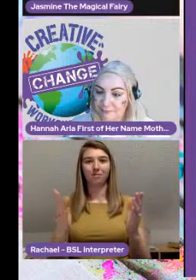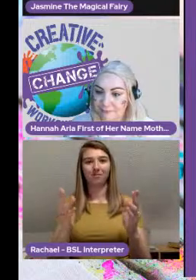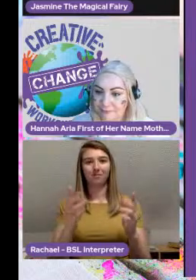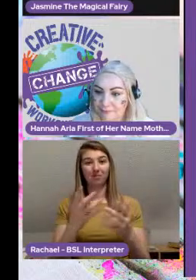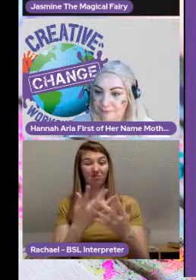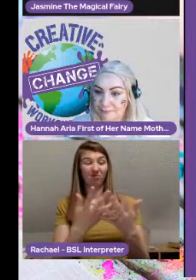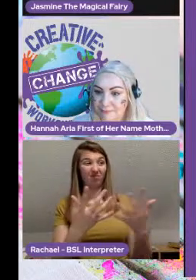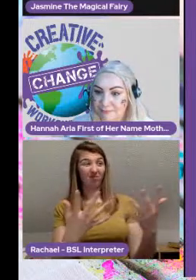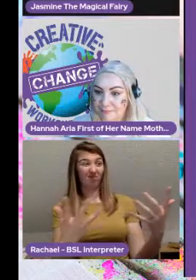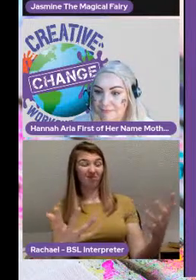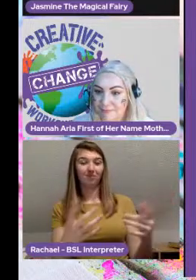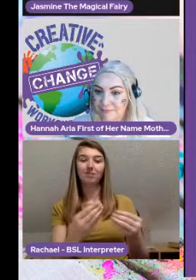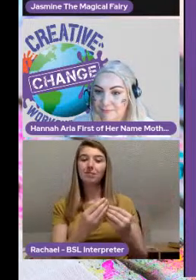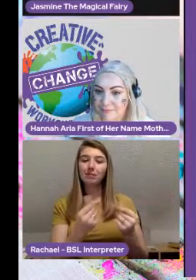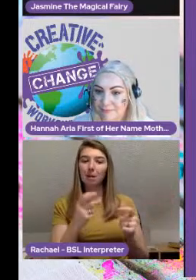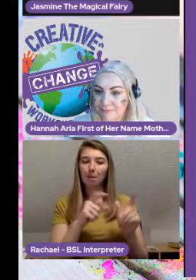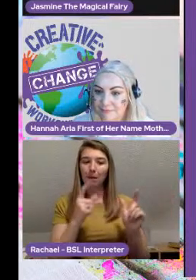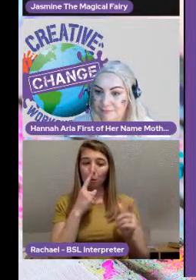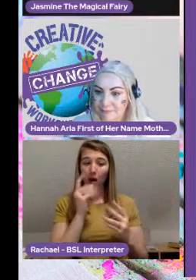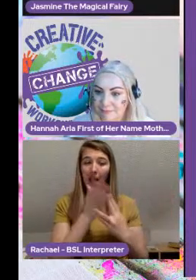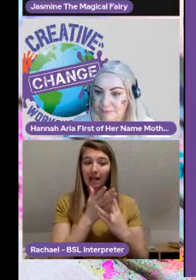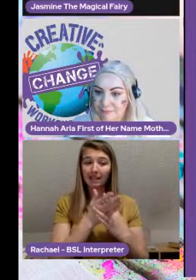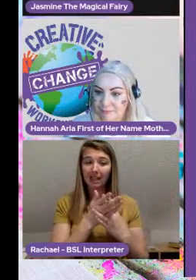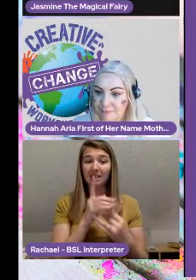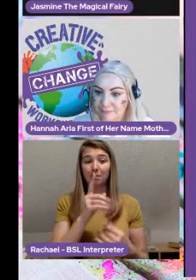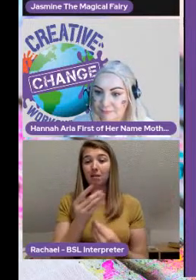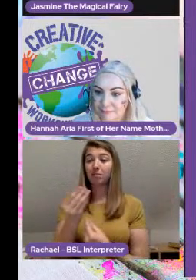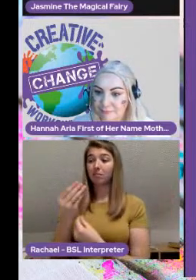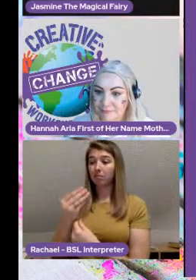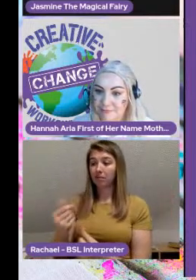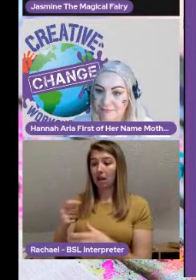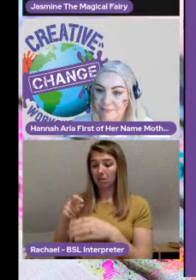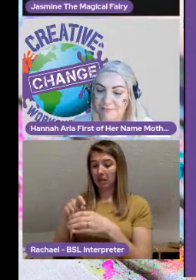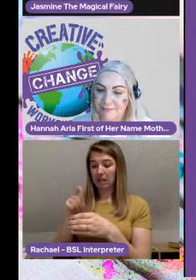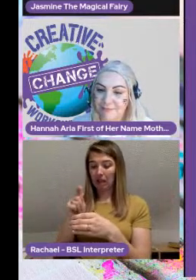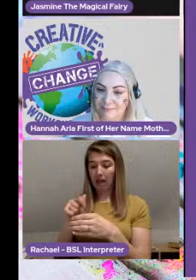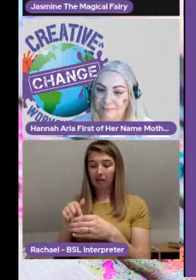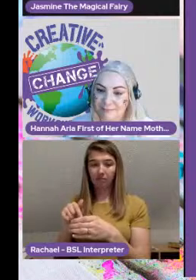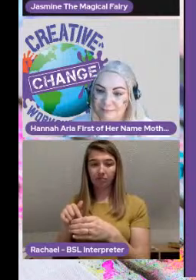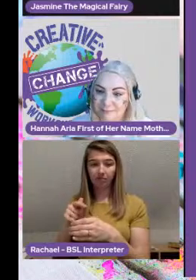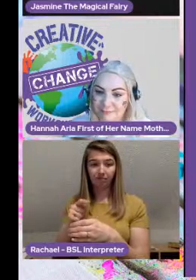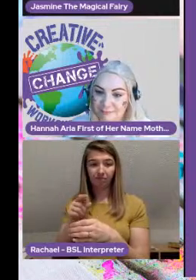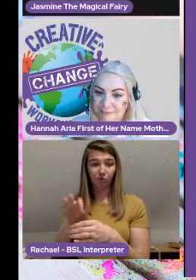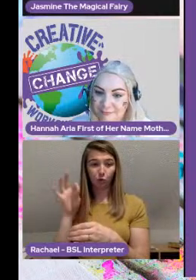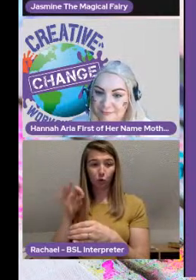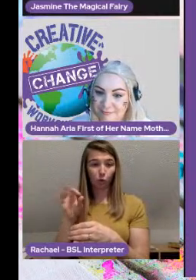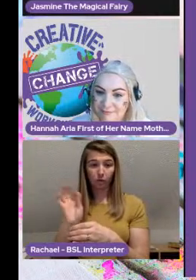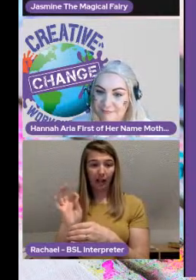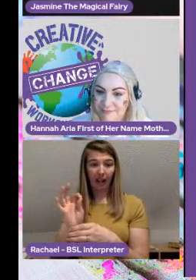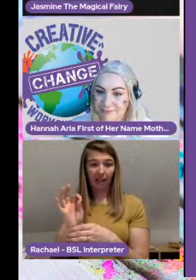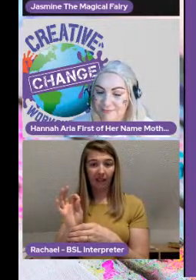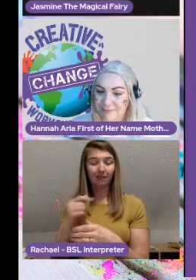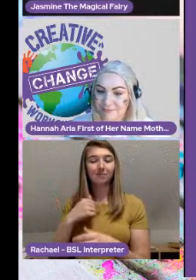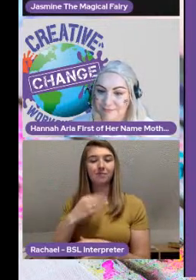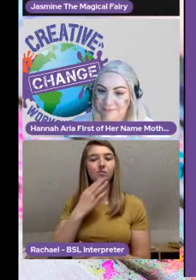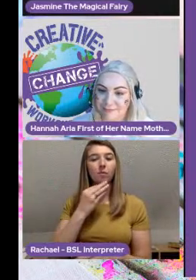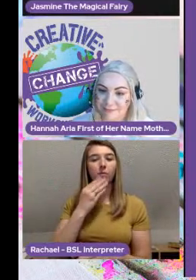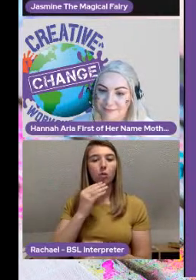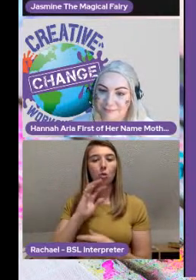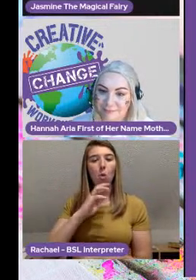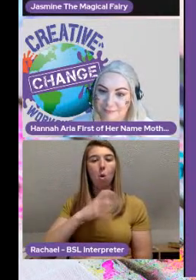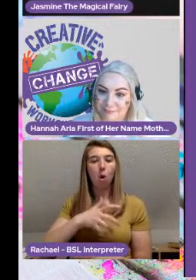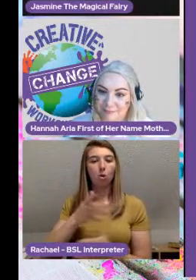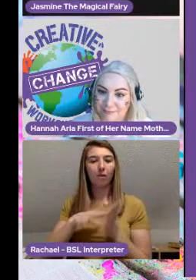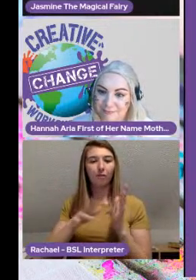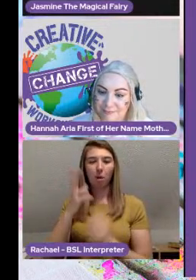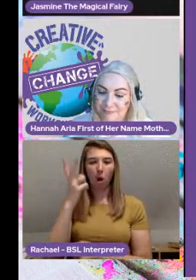while all others have is a can of something that they don't get to choose. I've used the logo from one of the old